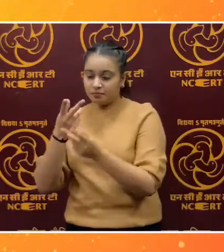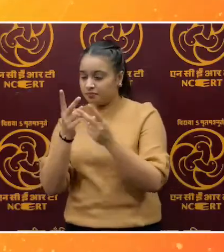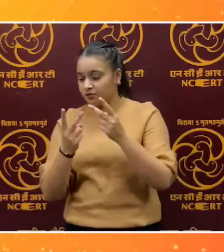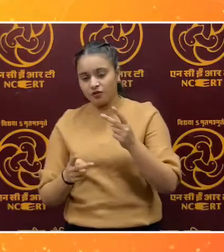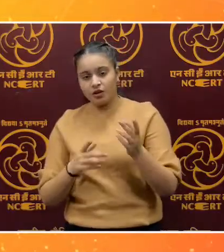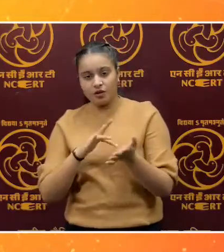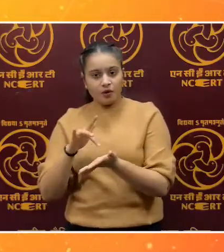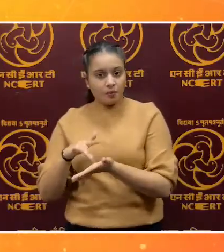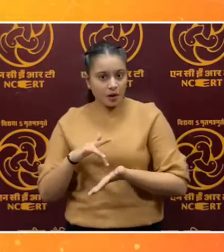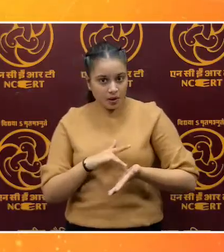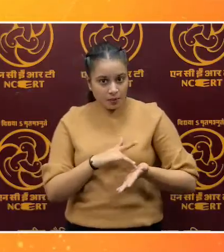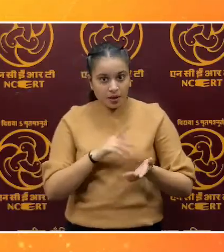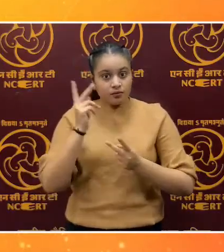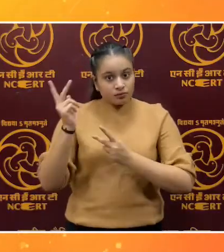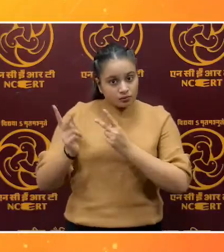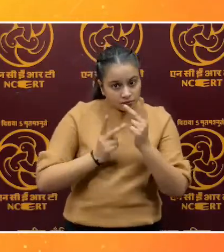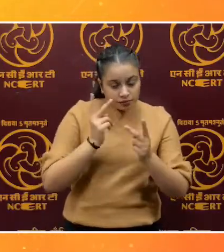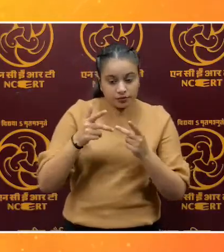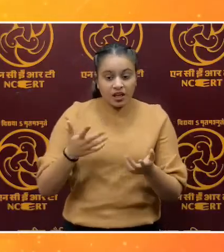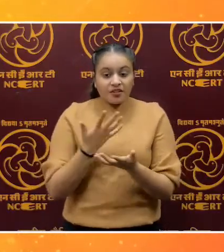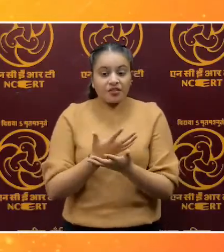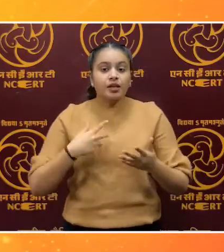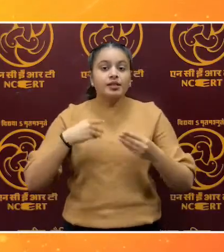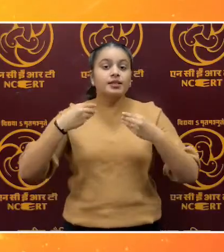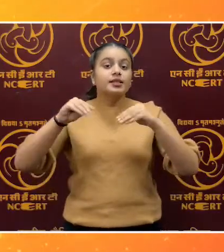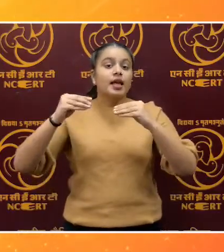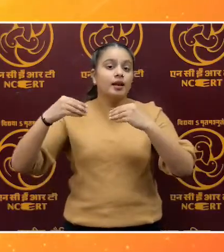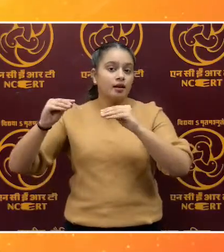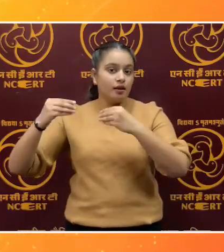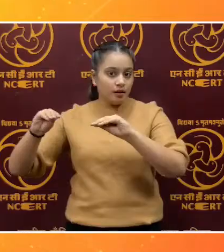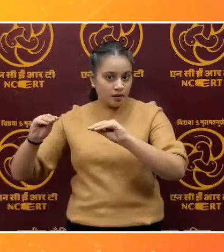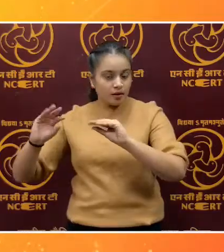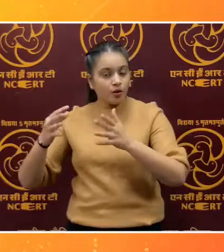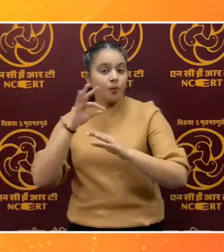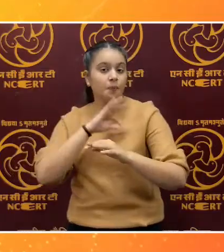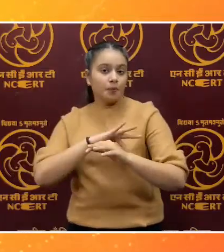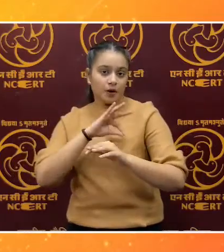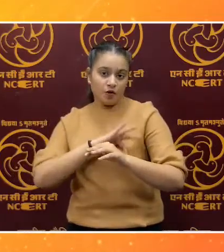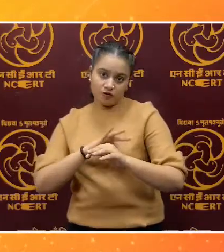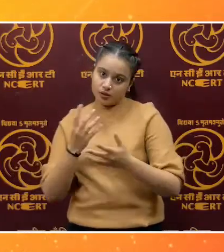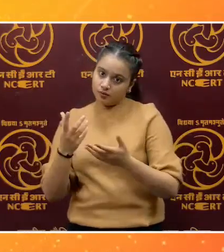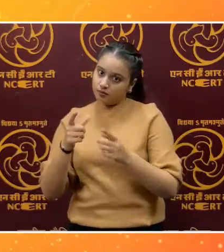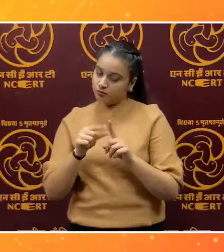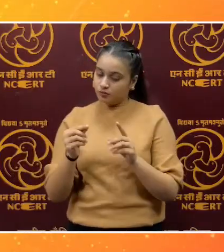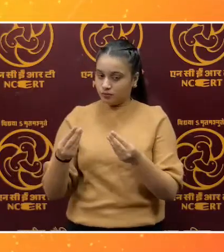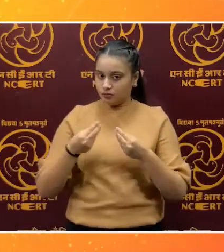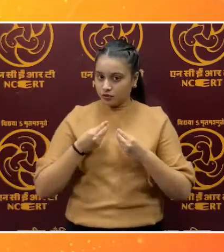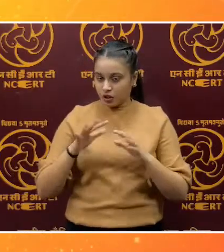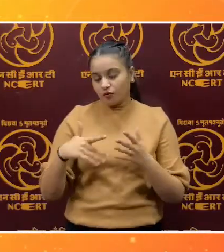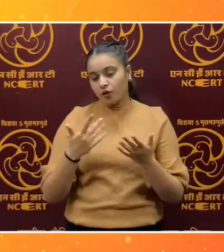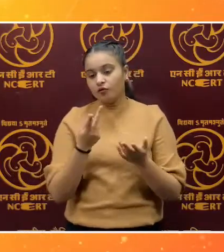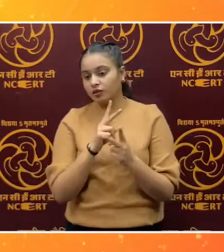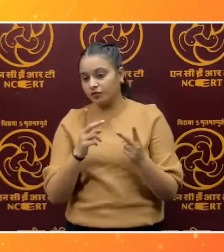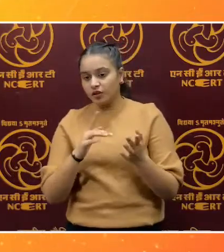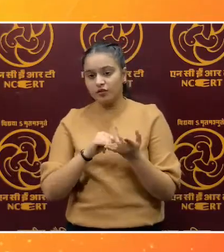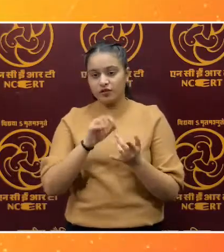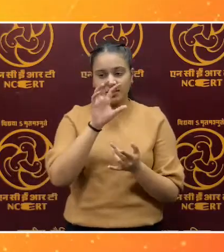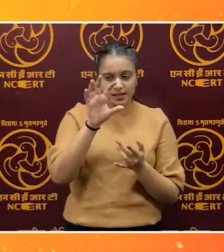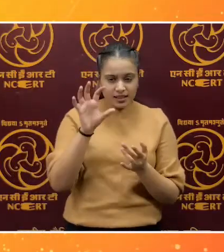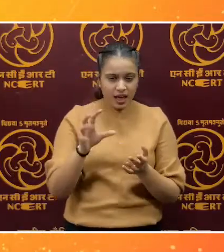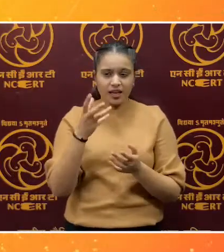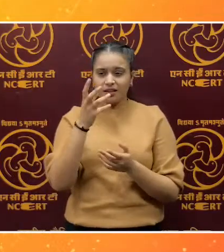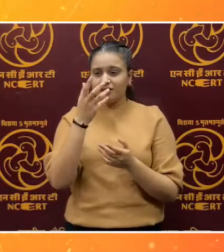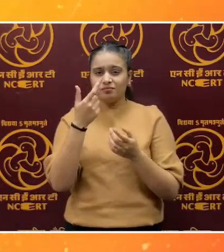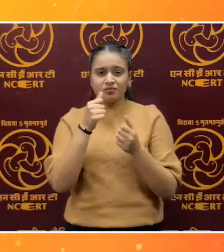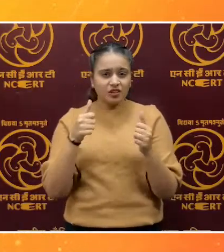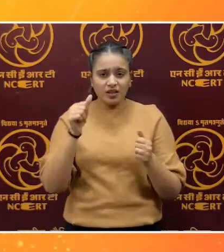to the other, to sell off these products, and that the profit he earns from there. And he goes to different countries, and he'll